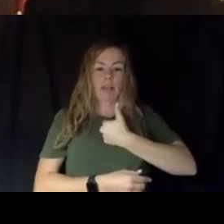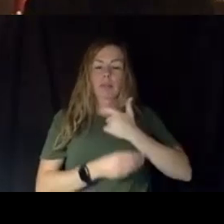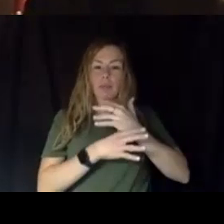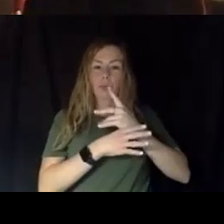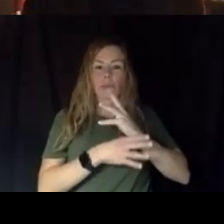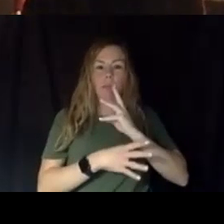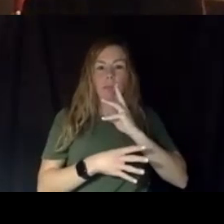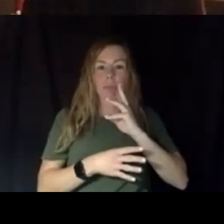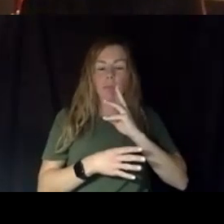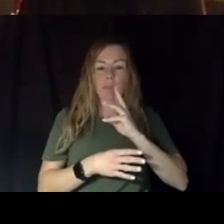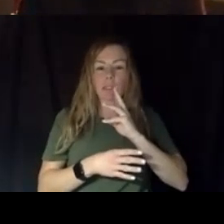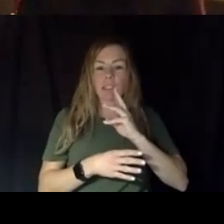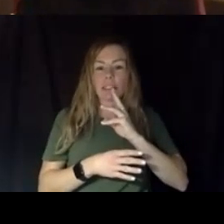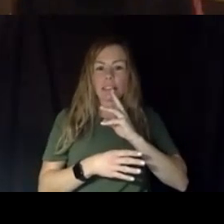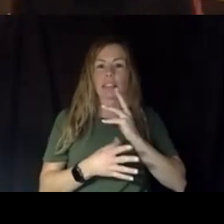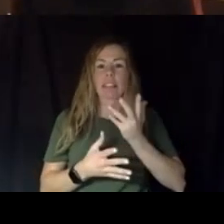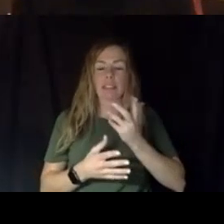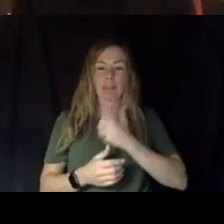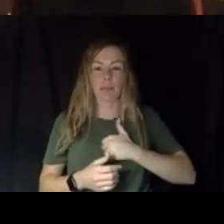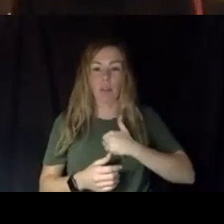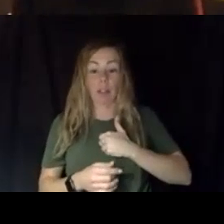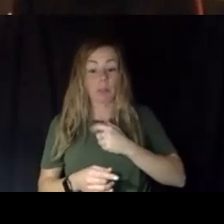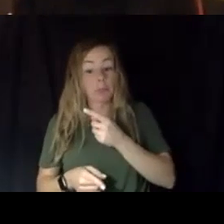do it. Yeah. All right.